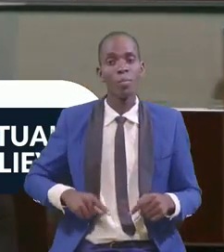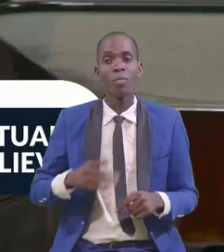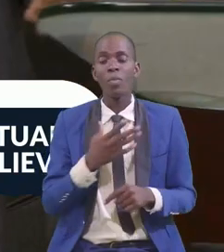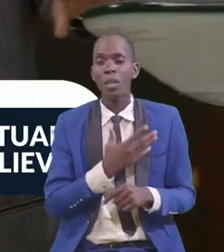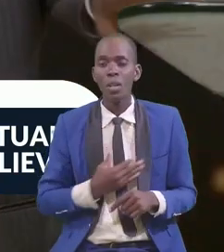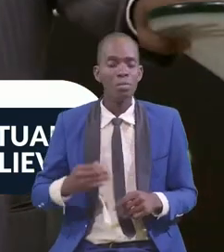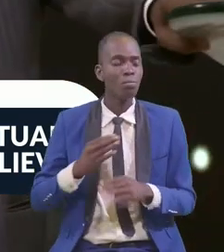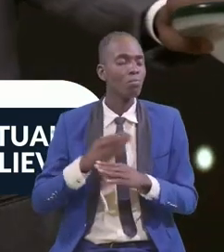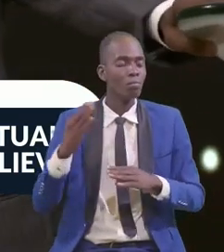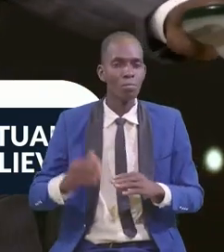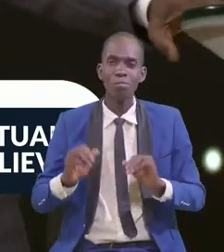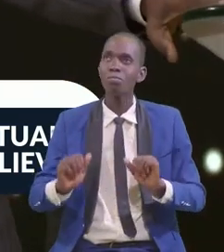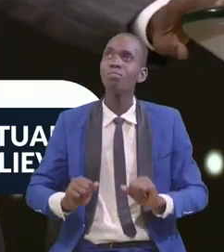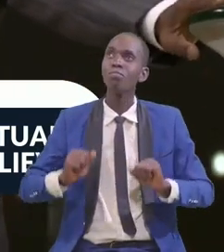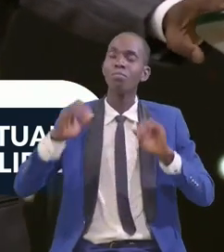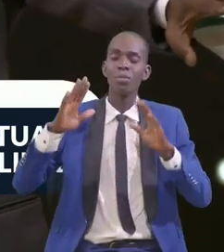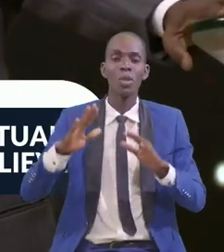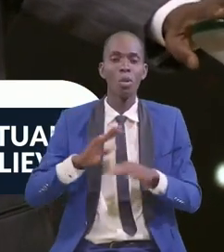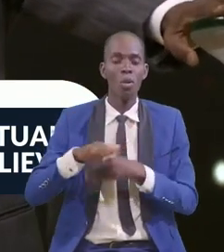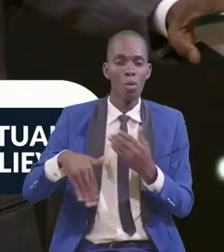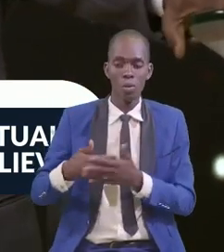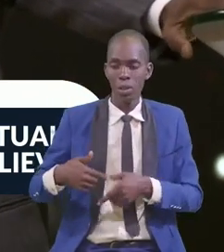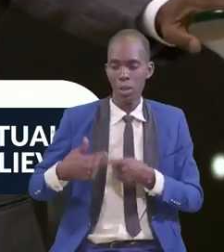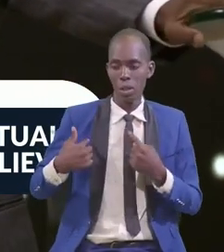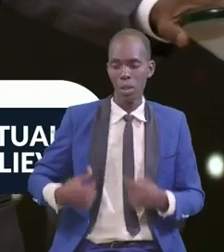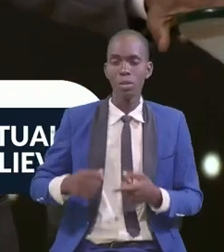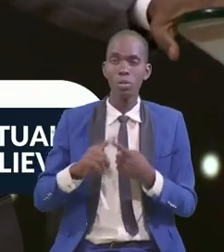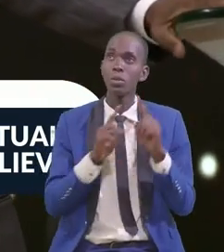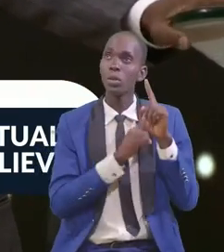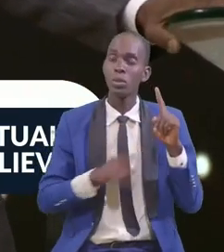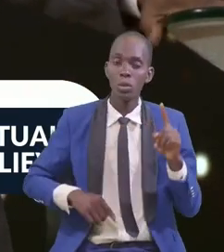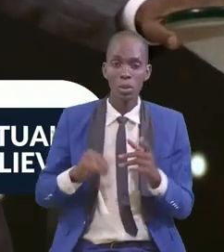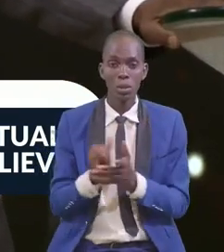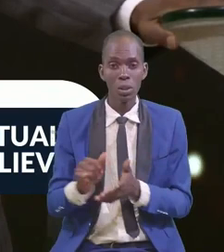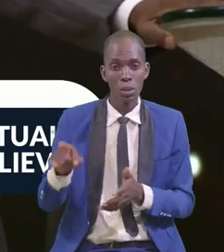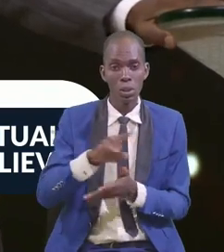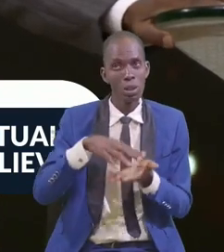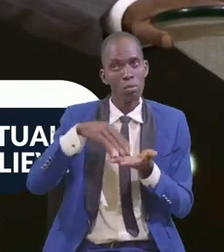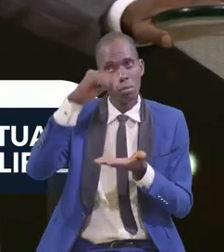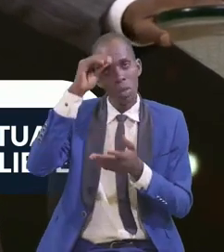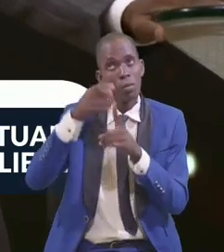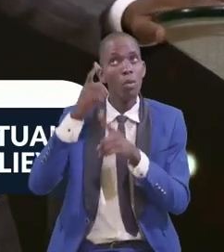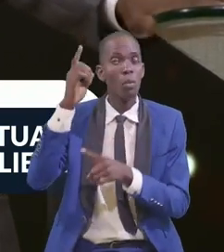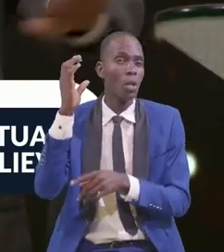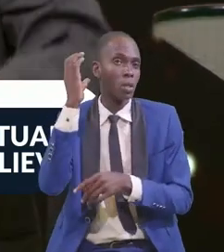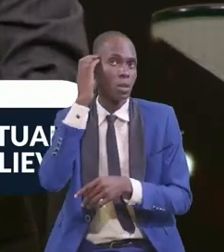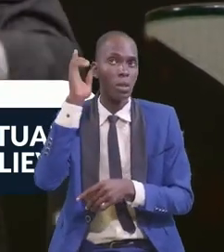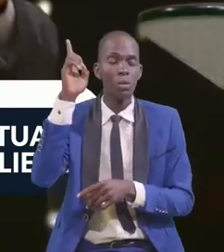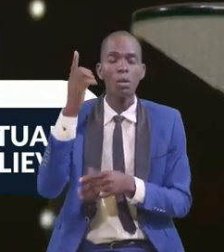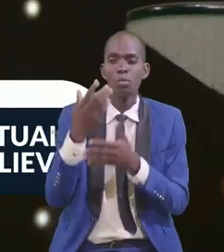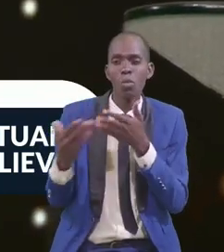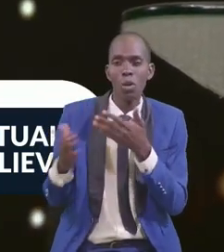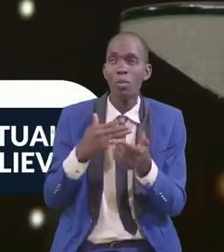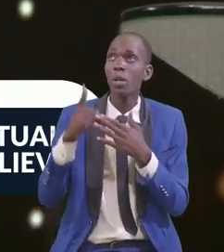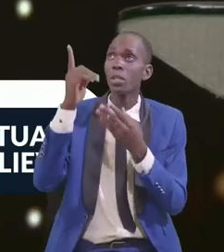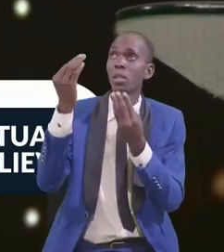giving to the Lord wholeheartedly, that they will listen to him, they will learn from him, and they will do whatever